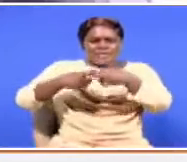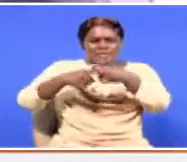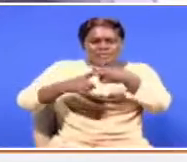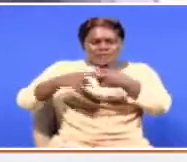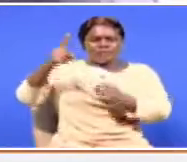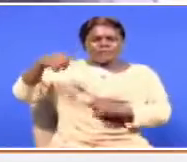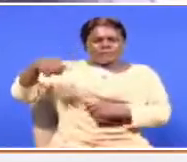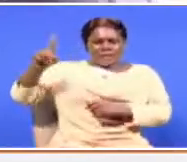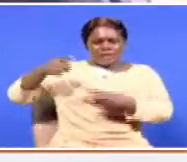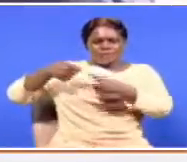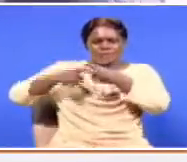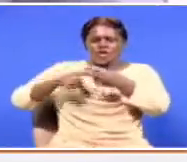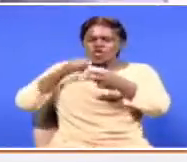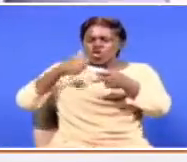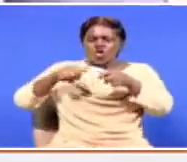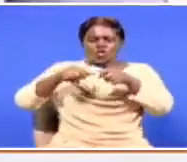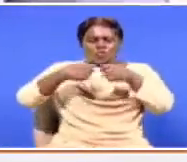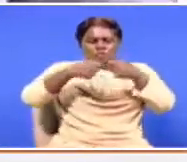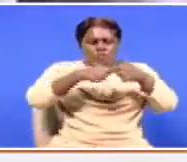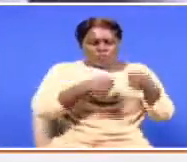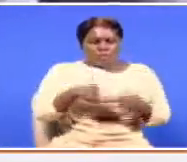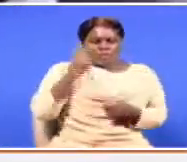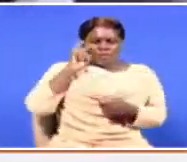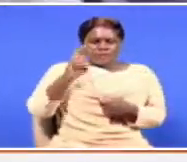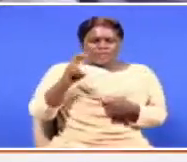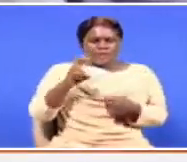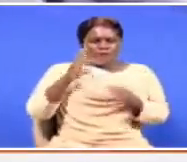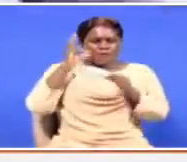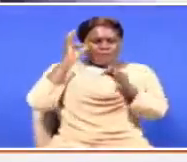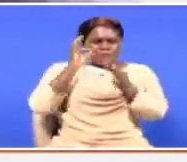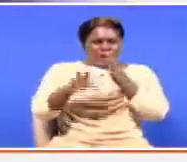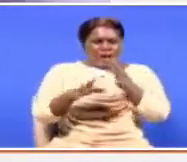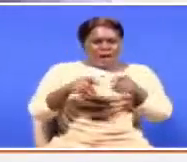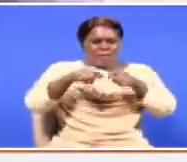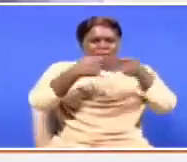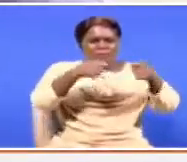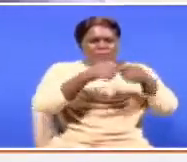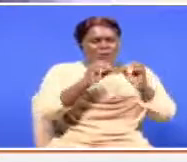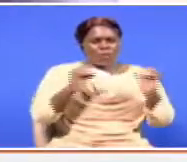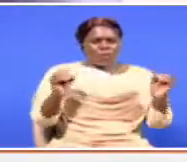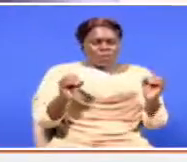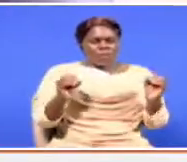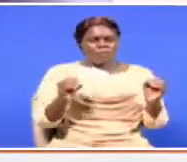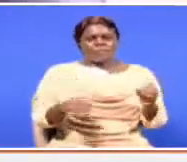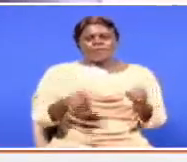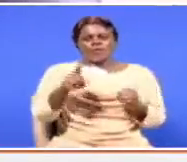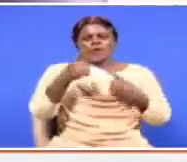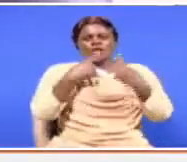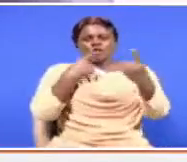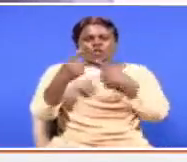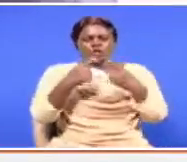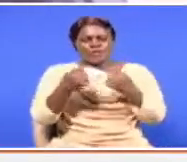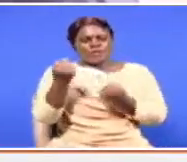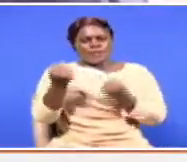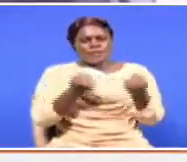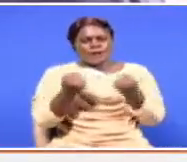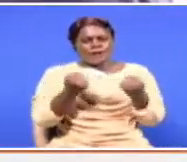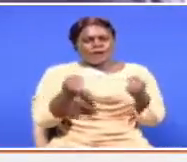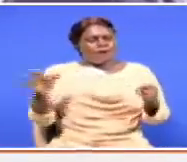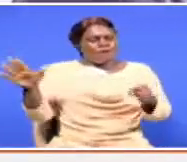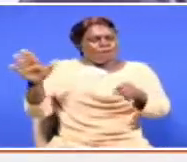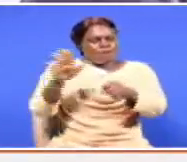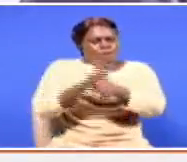the correct engine, no tampering, to check that the mileage has not been tampered. So you're talking of a car that is